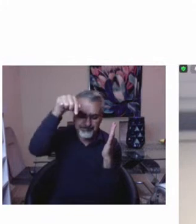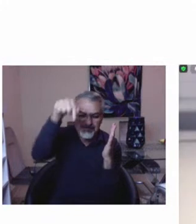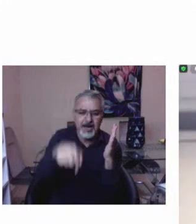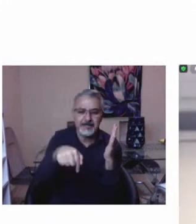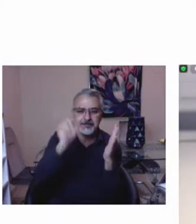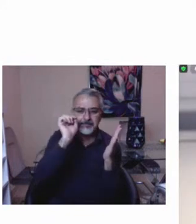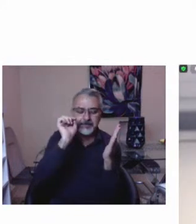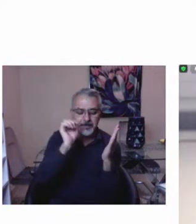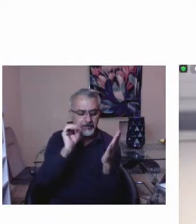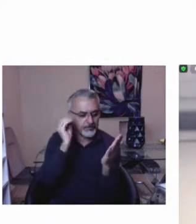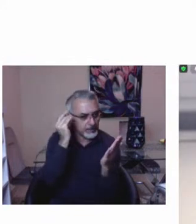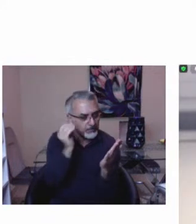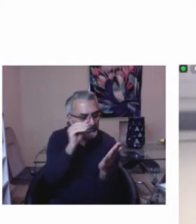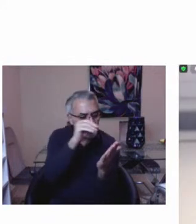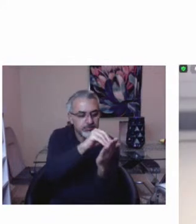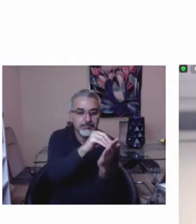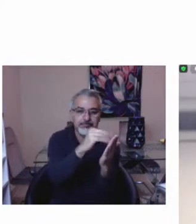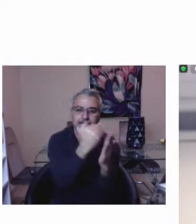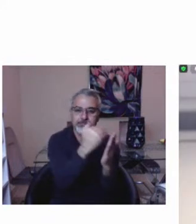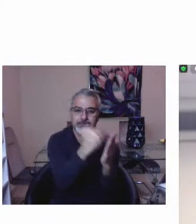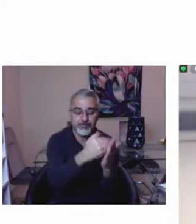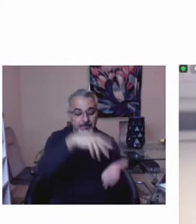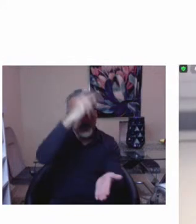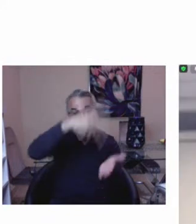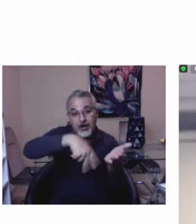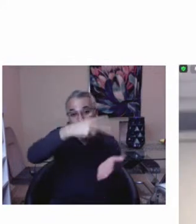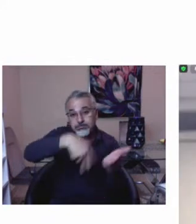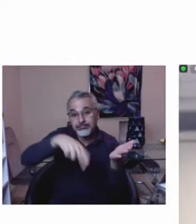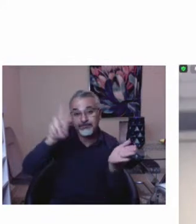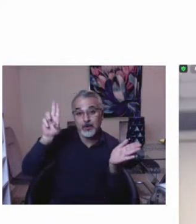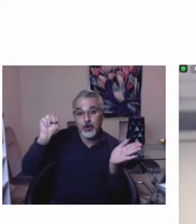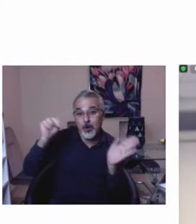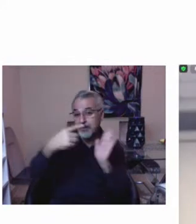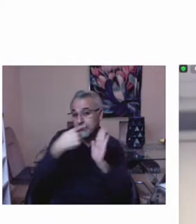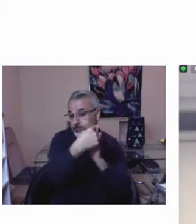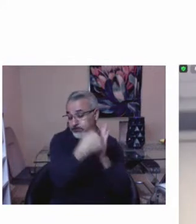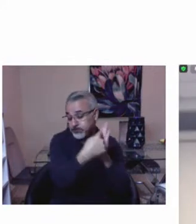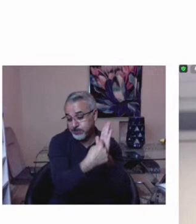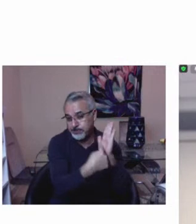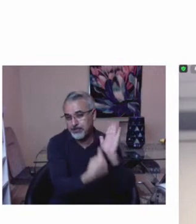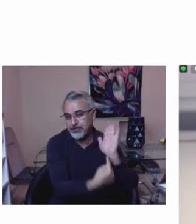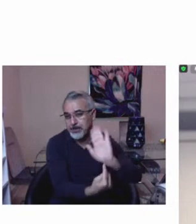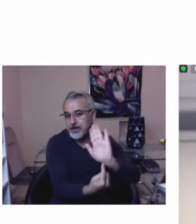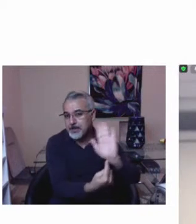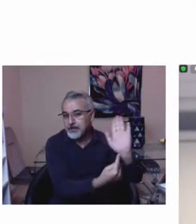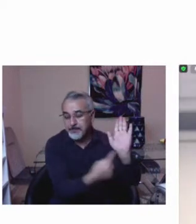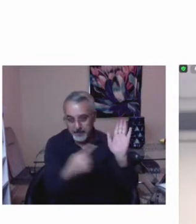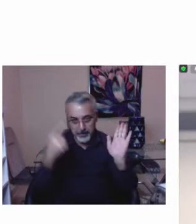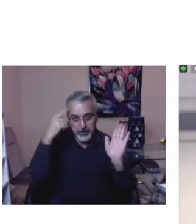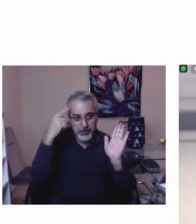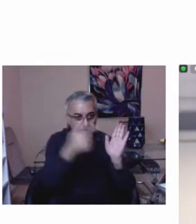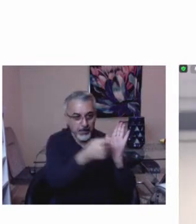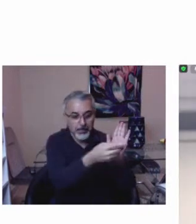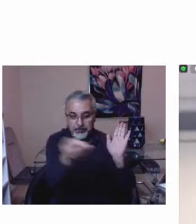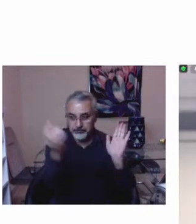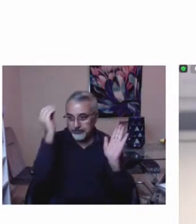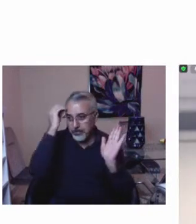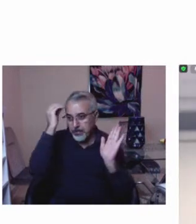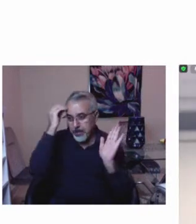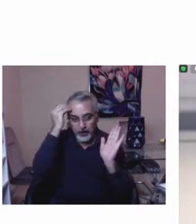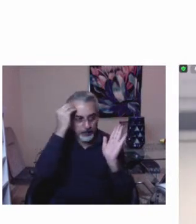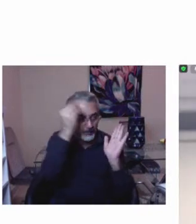the implementation. The resolution 2535, presented jointly by France and the Dominican